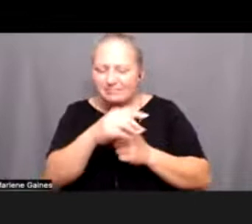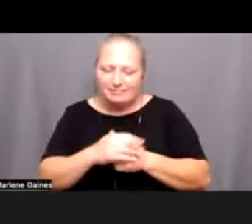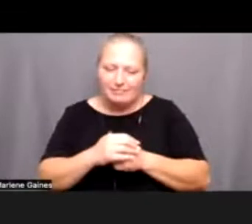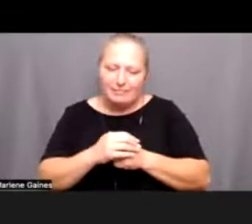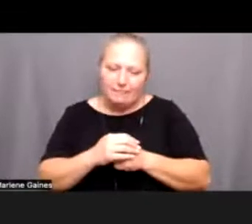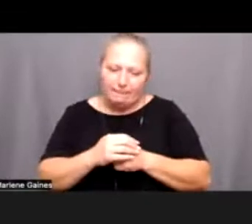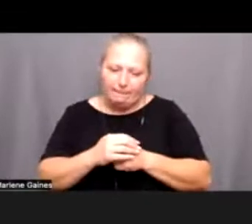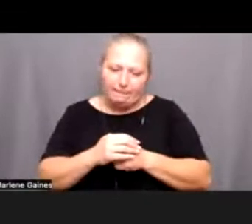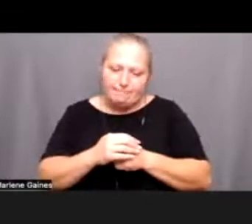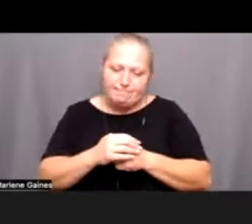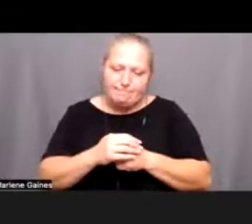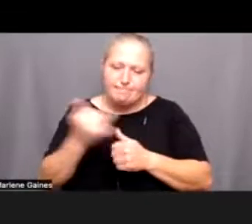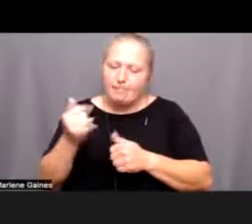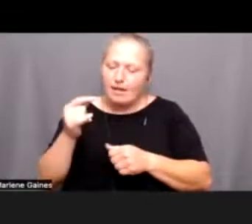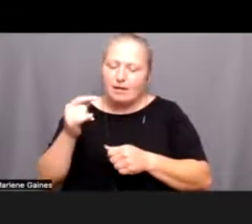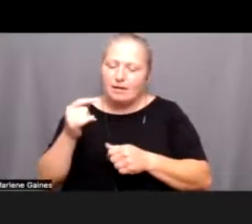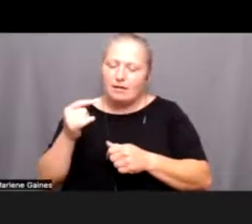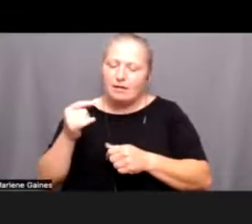Yeah, so just to come back, and so that